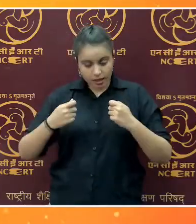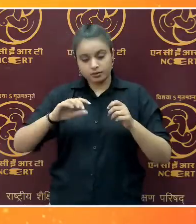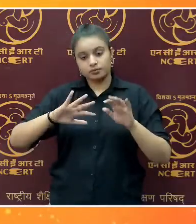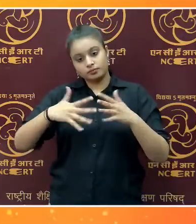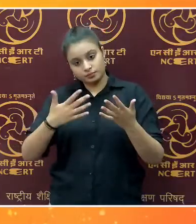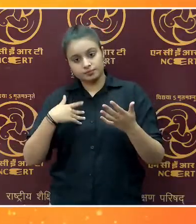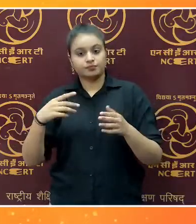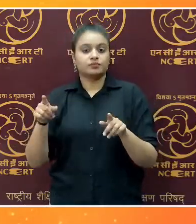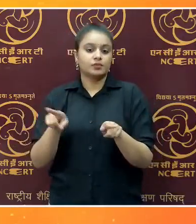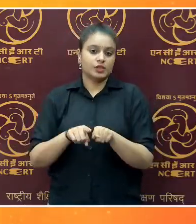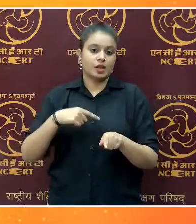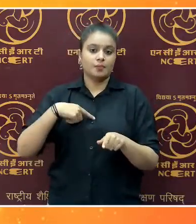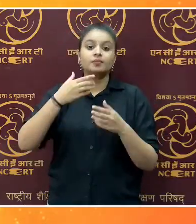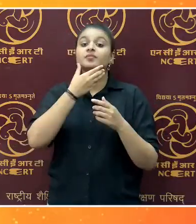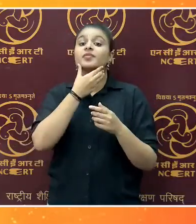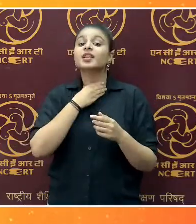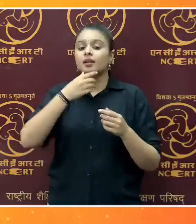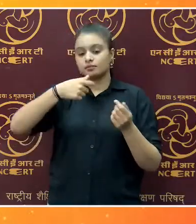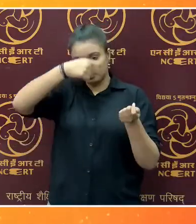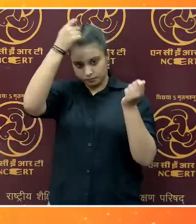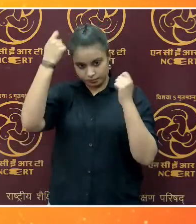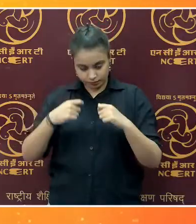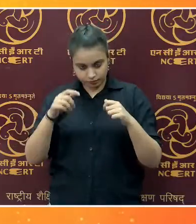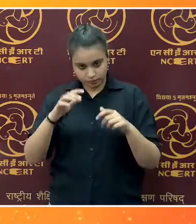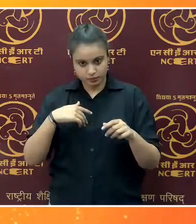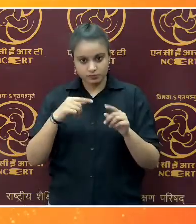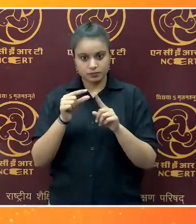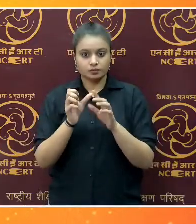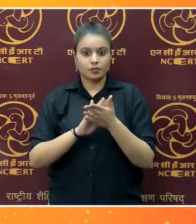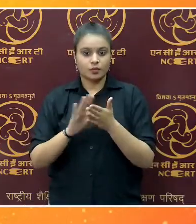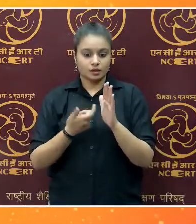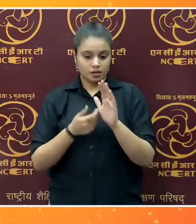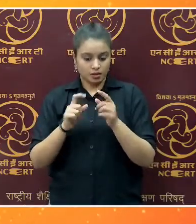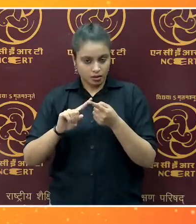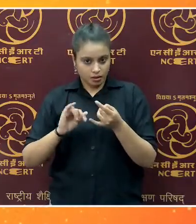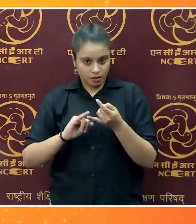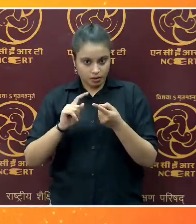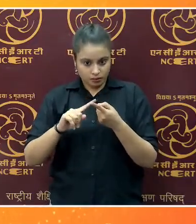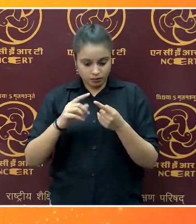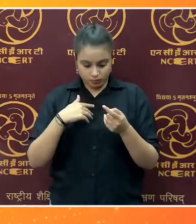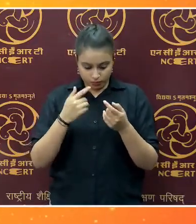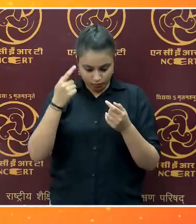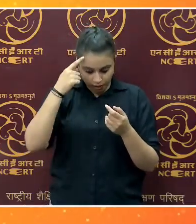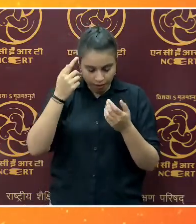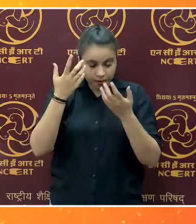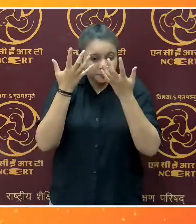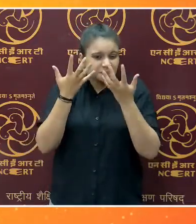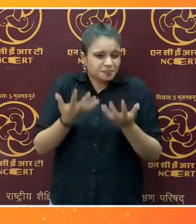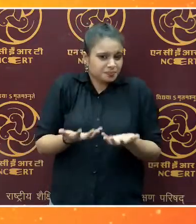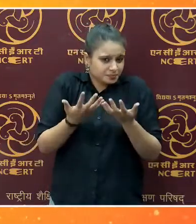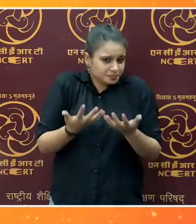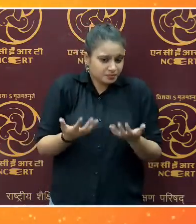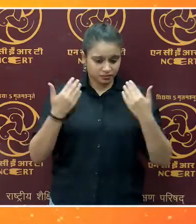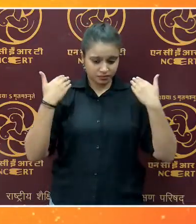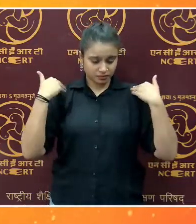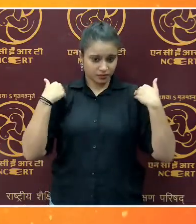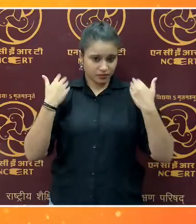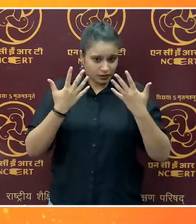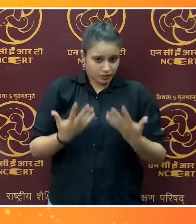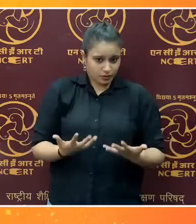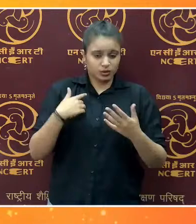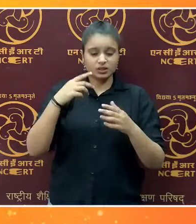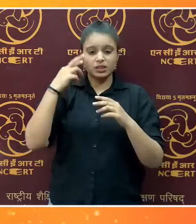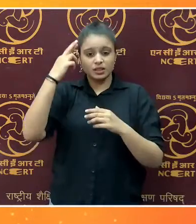long, hanging around the neck. So this is now a phrase, an idiom in English, which means a heavy burden on your shoulder because you have